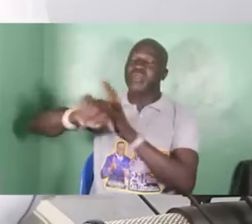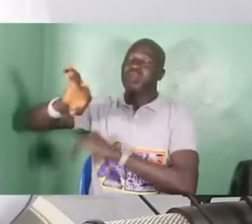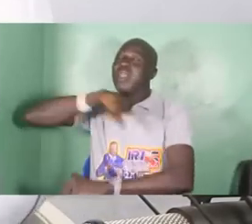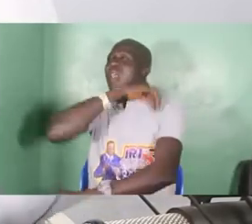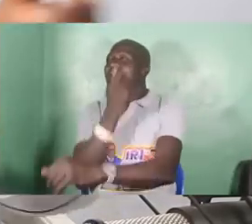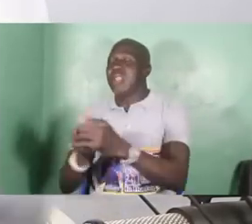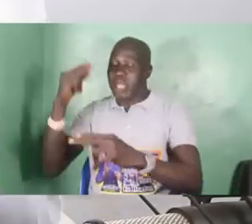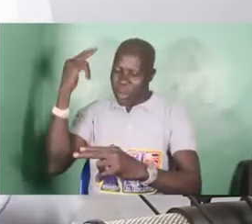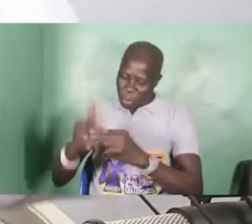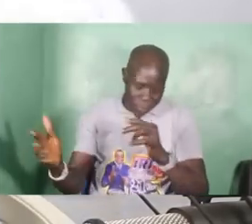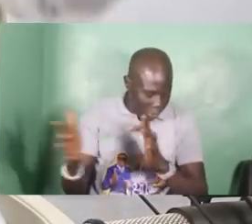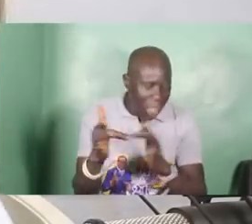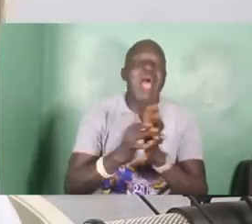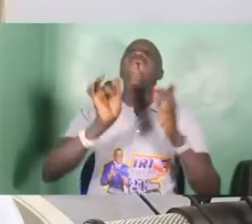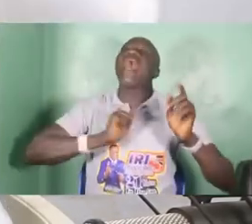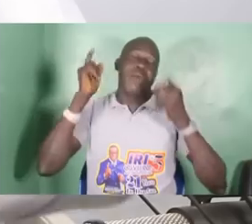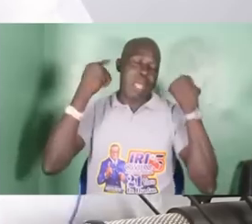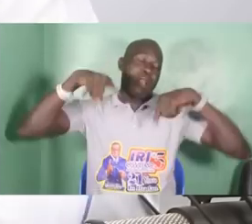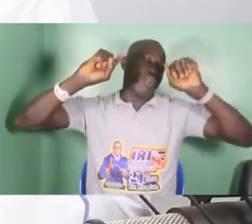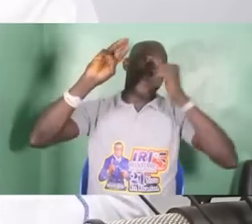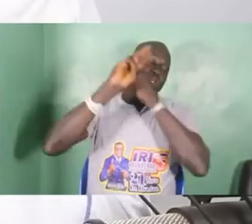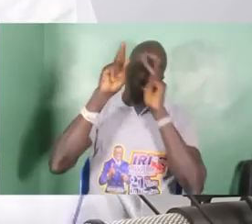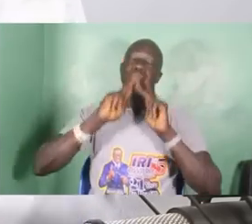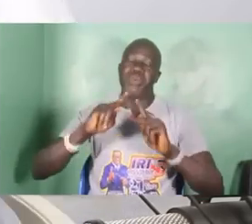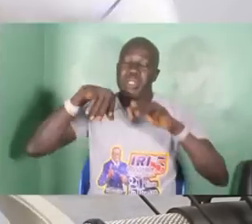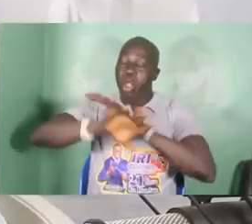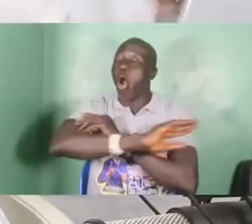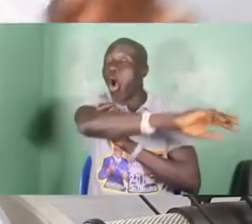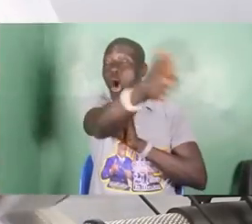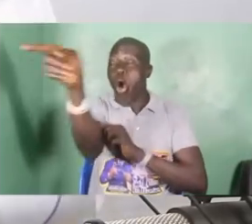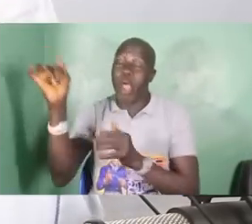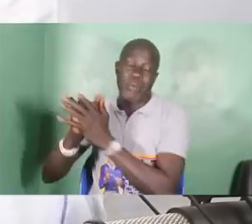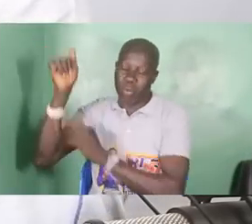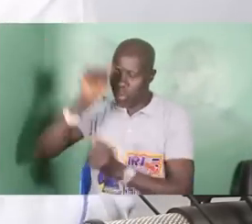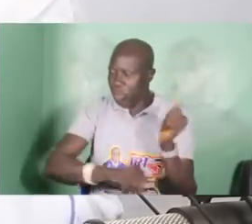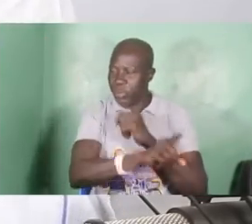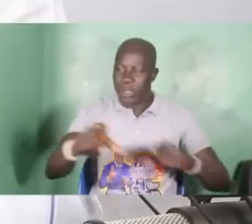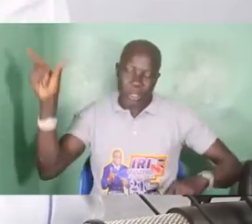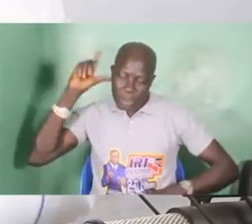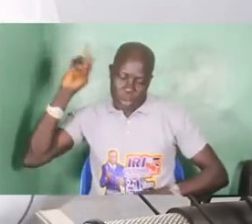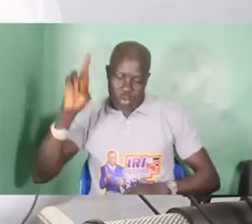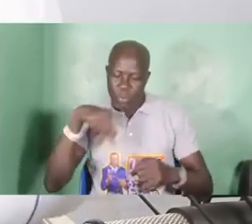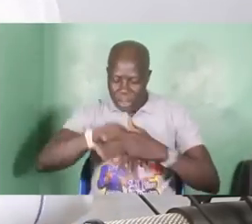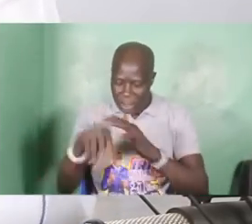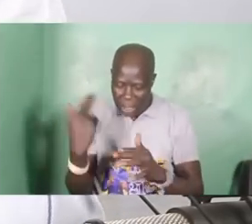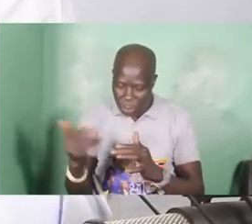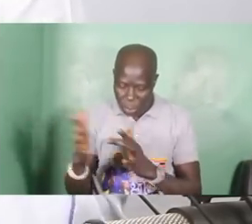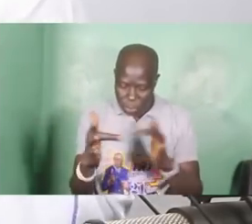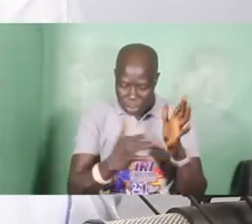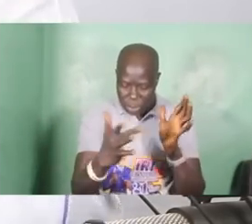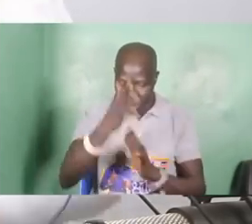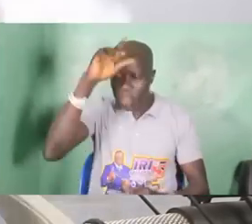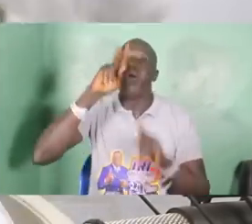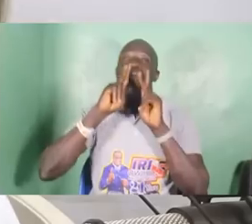you to in the name of Jesus mo ke de alaafia I announce peace saye gbogbo eniyan to gbogbo to everyone my listeners no ko Jesus in the name